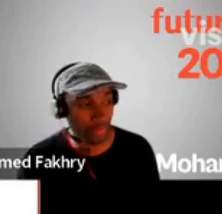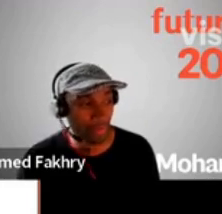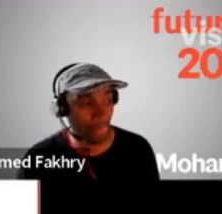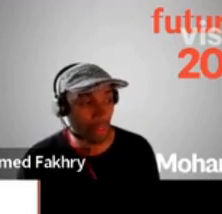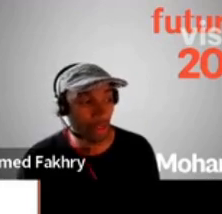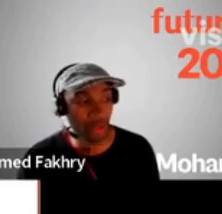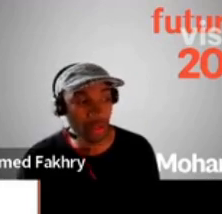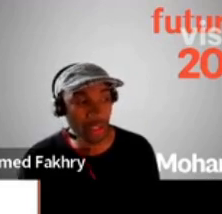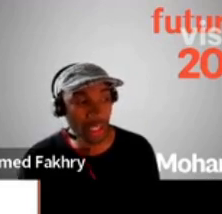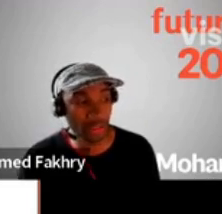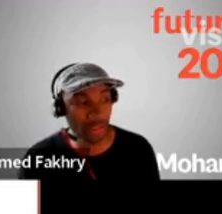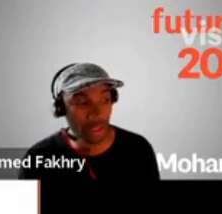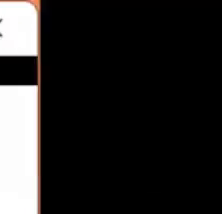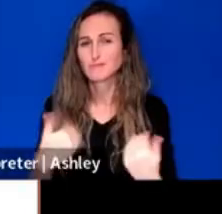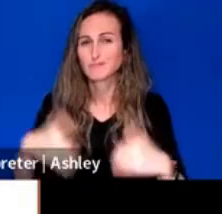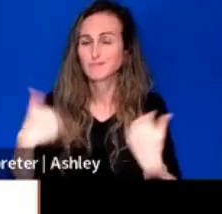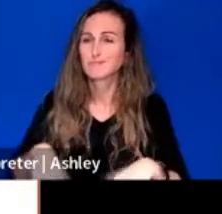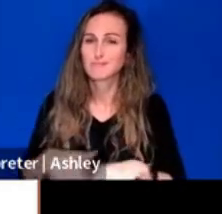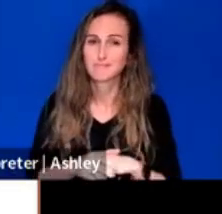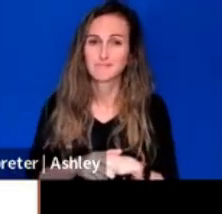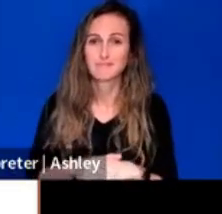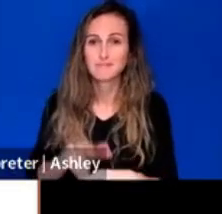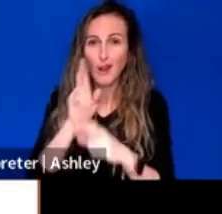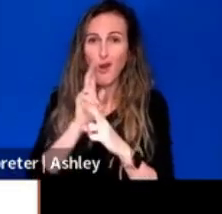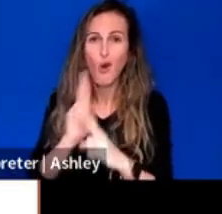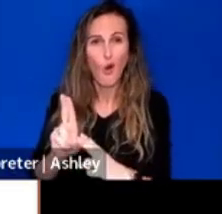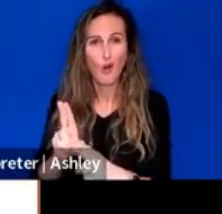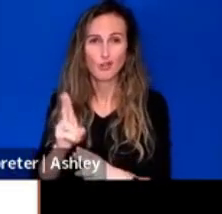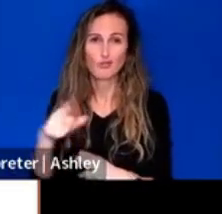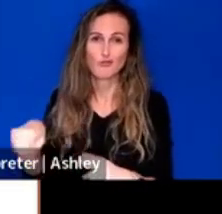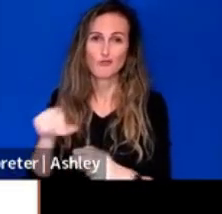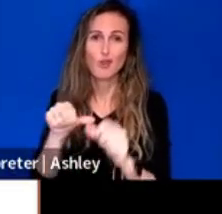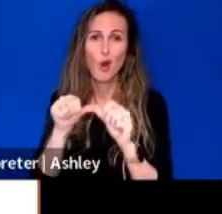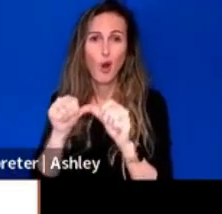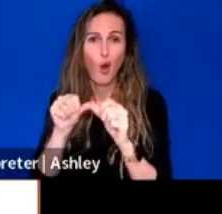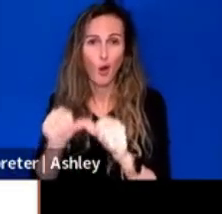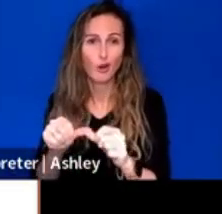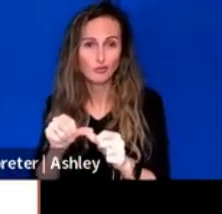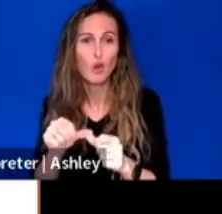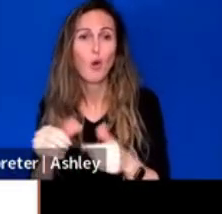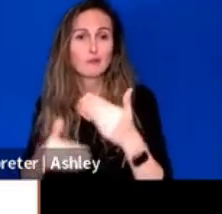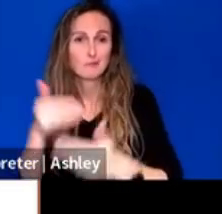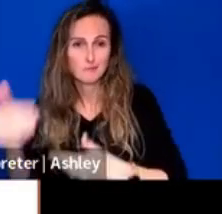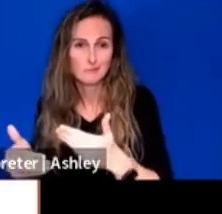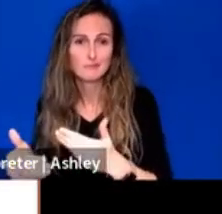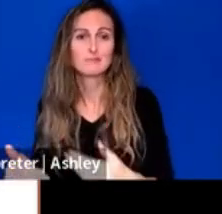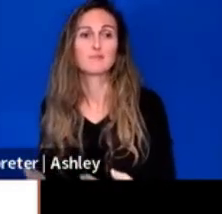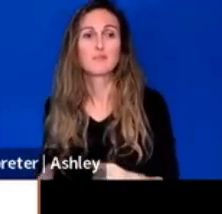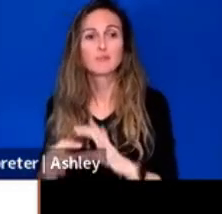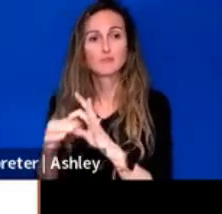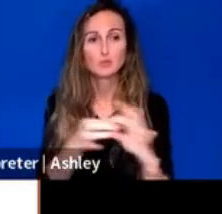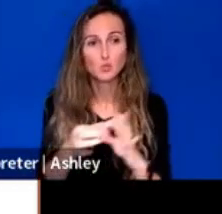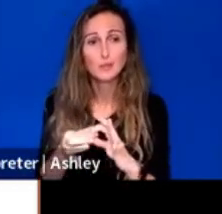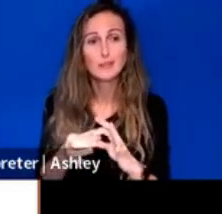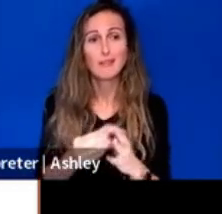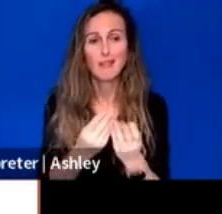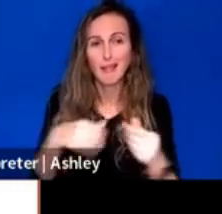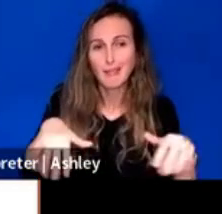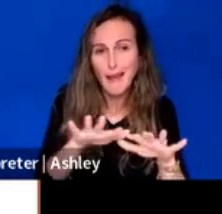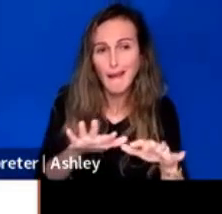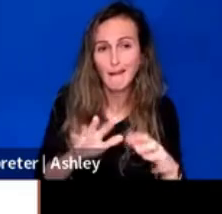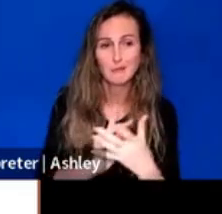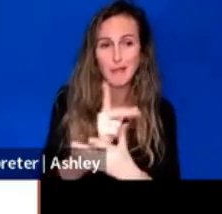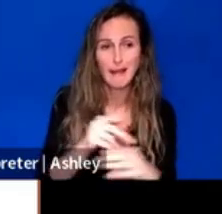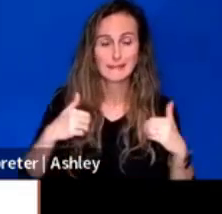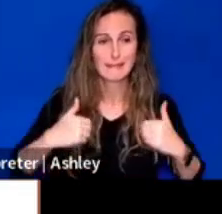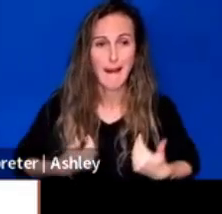Oregon. We recognize the continued sovereignty of the 9 federally recognized tribes who have